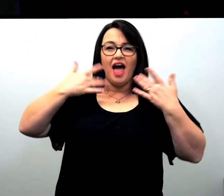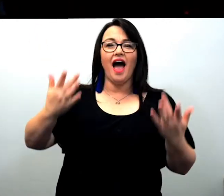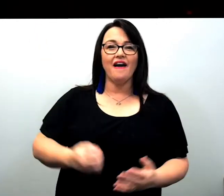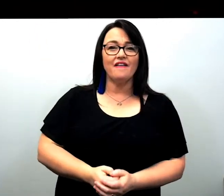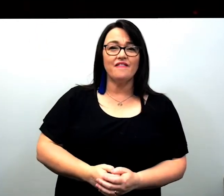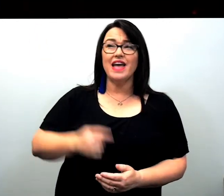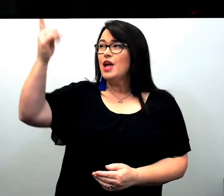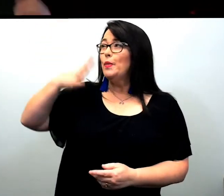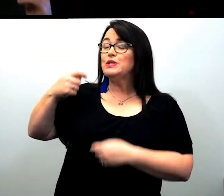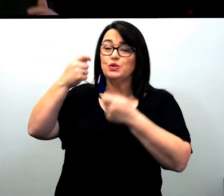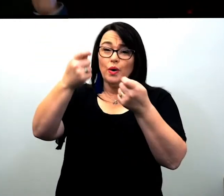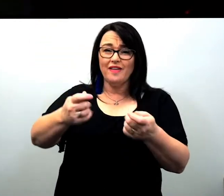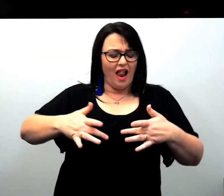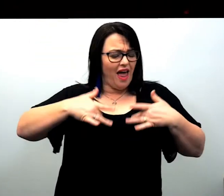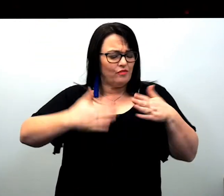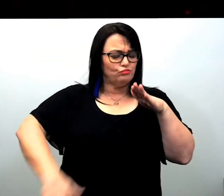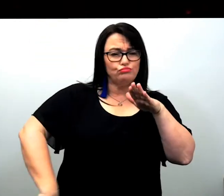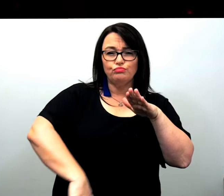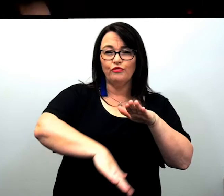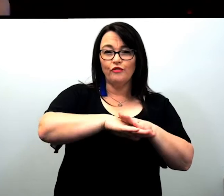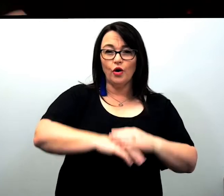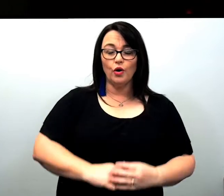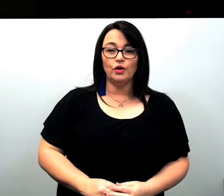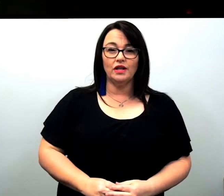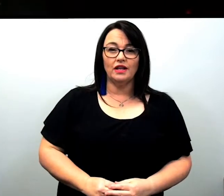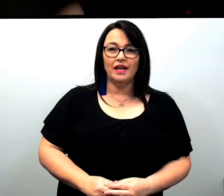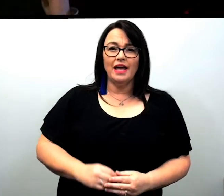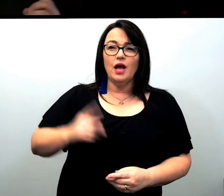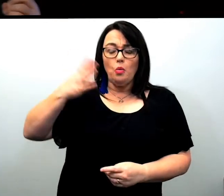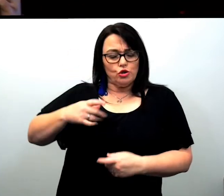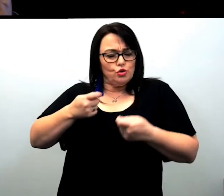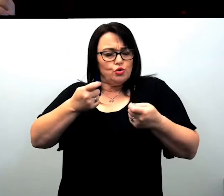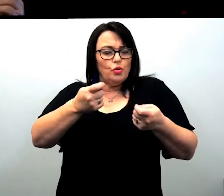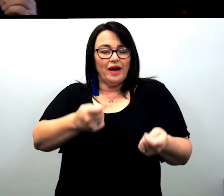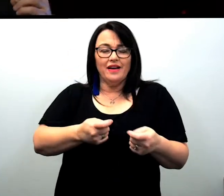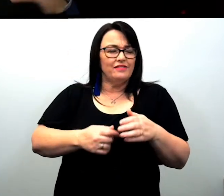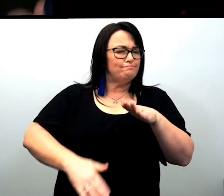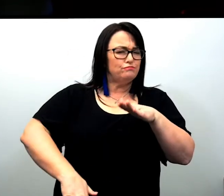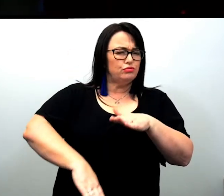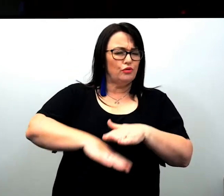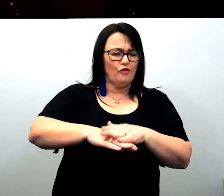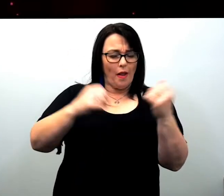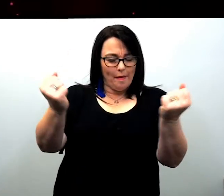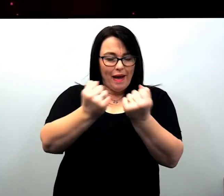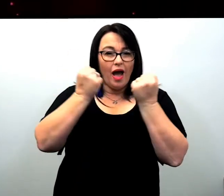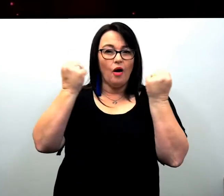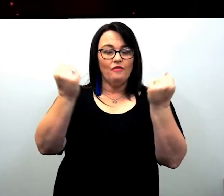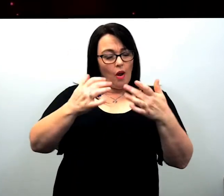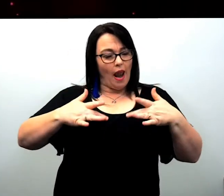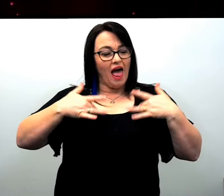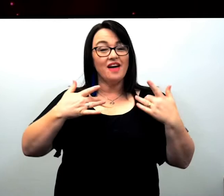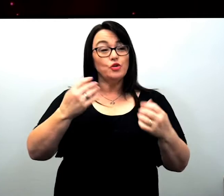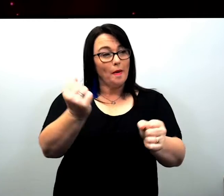life to the full. We serve a God who gives Zoe life. He comes and empowers us to make a